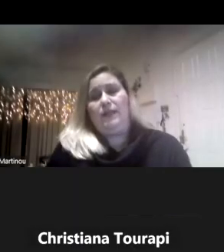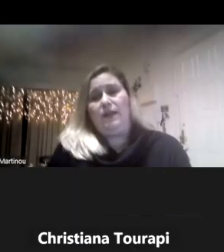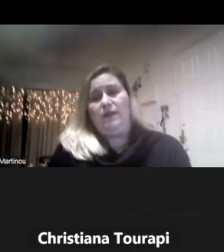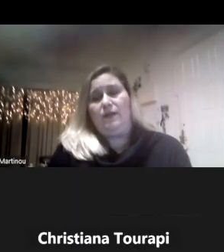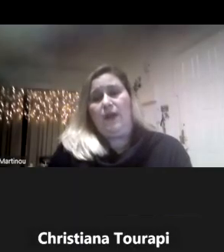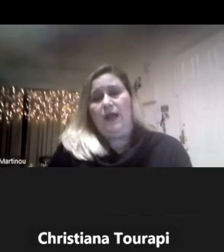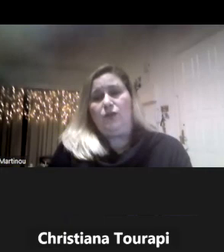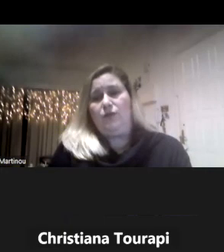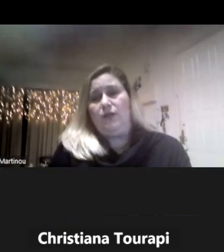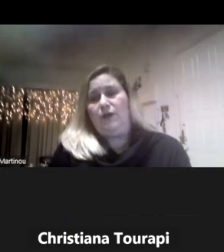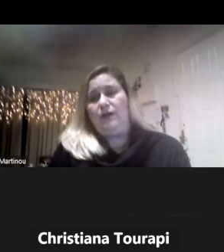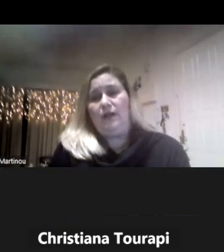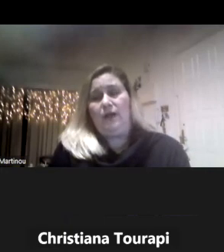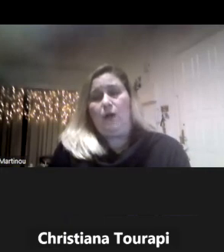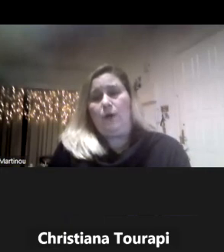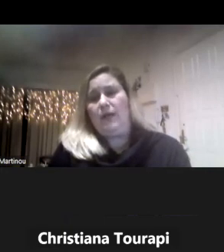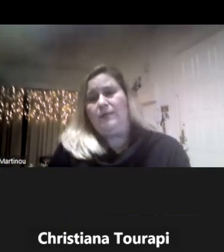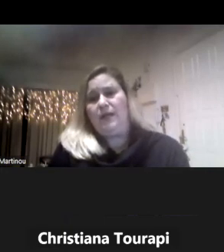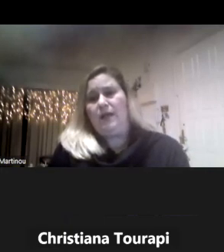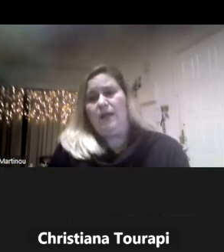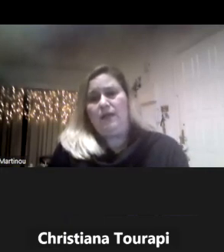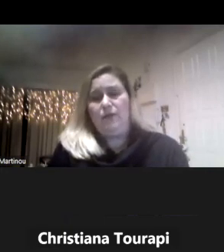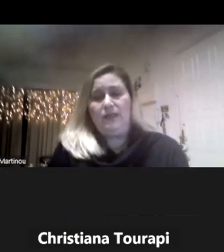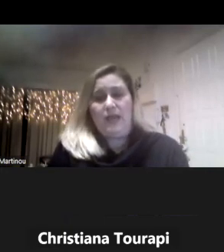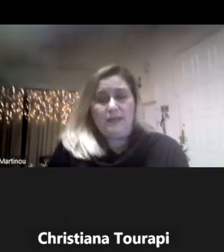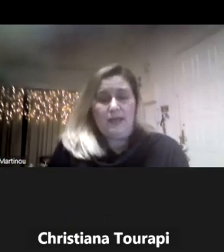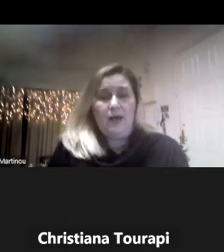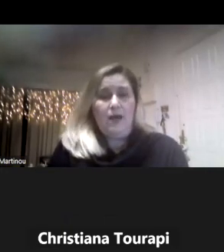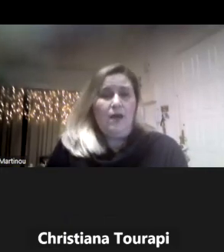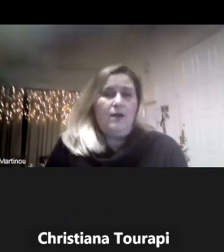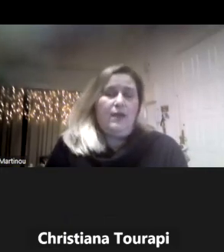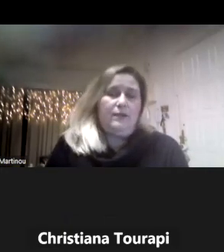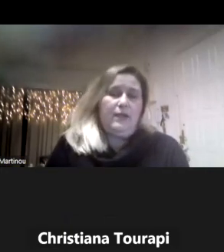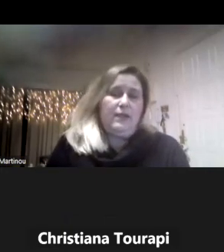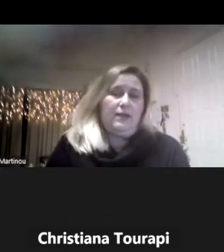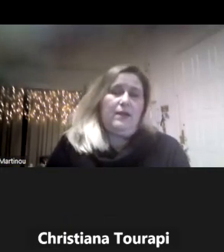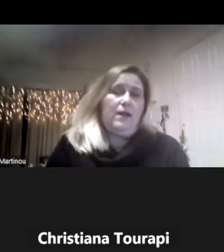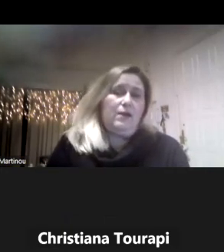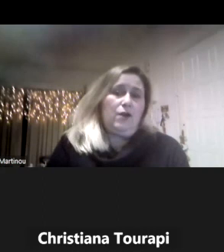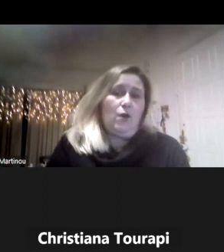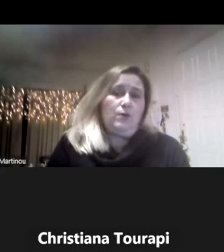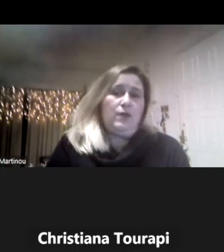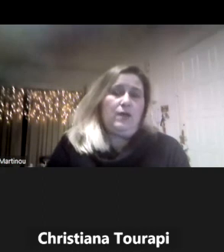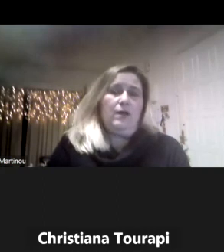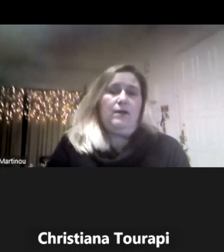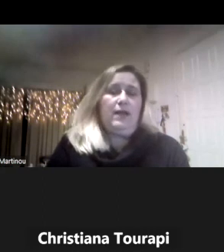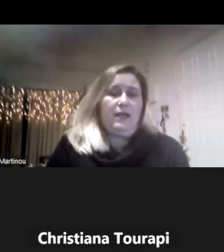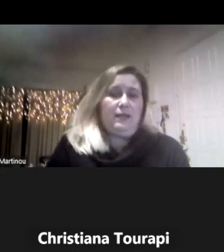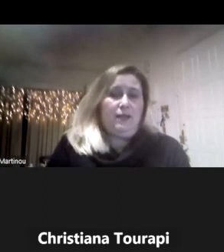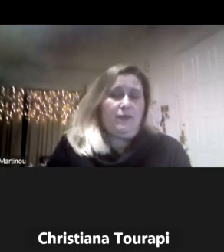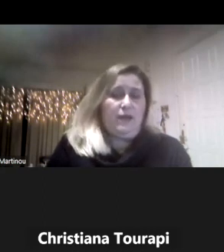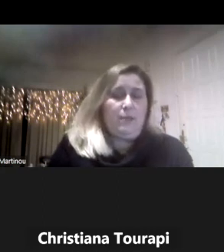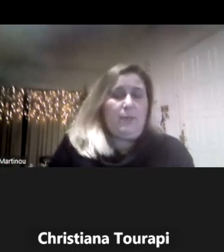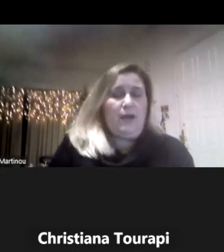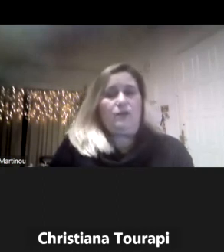can see there is a range of different organisms and different taxa that they can cause